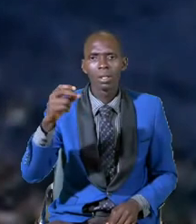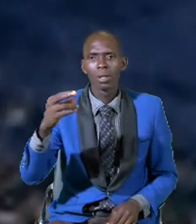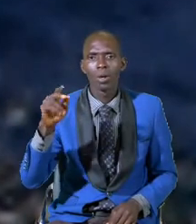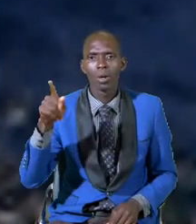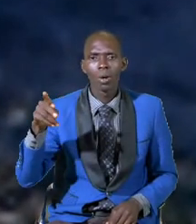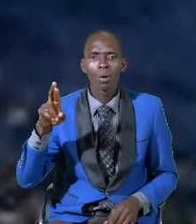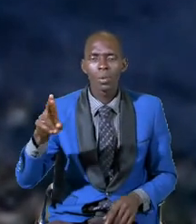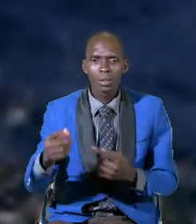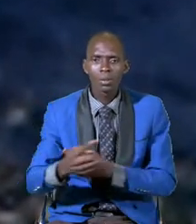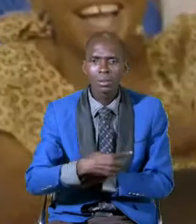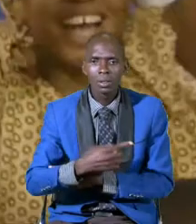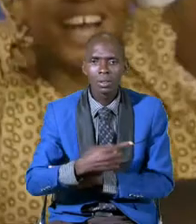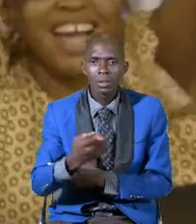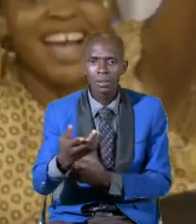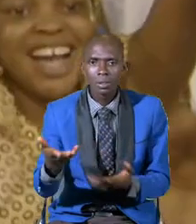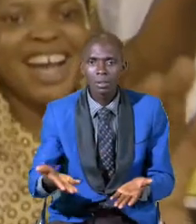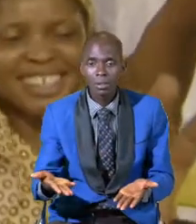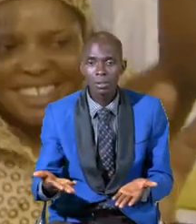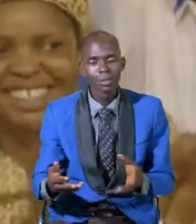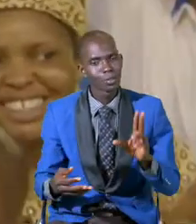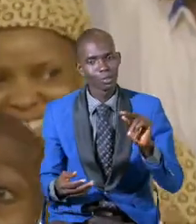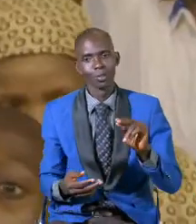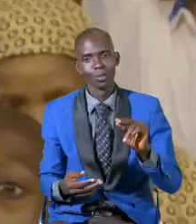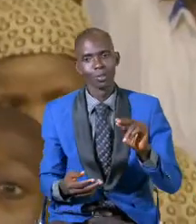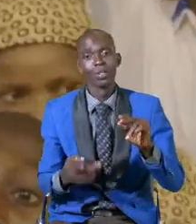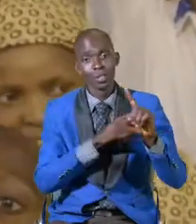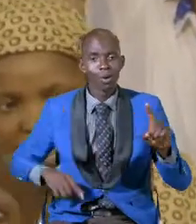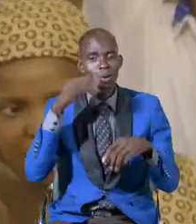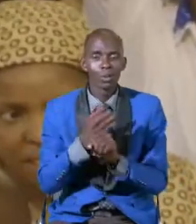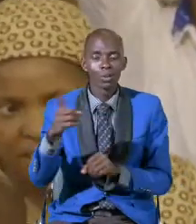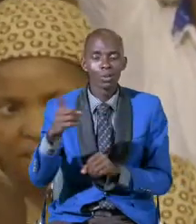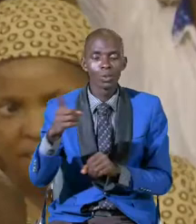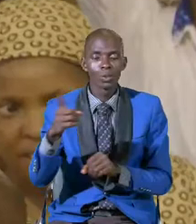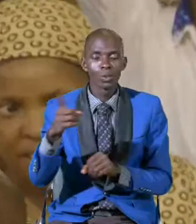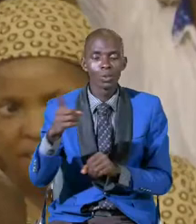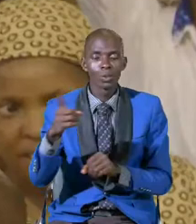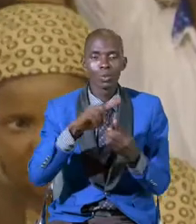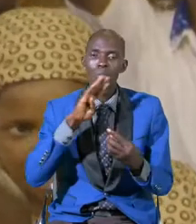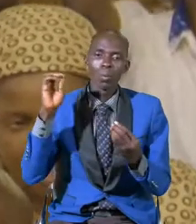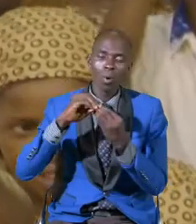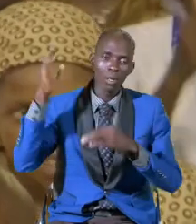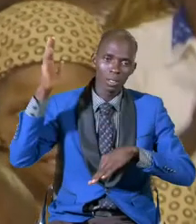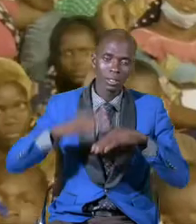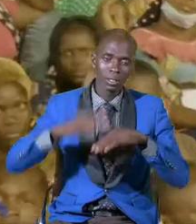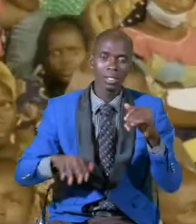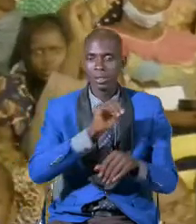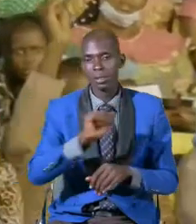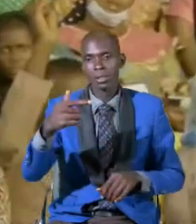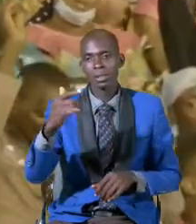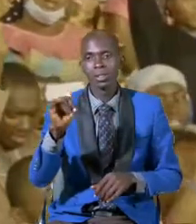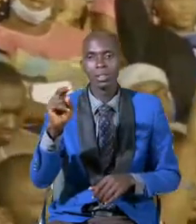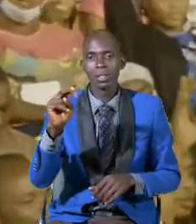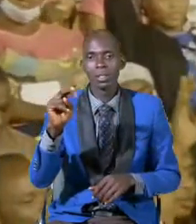in the house today? The Lord will make more than a giant, more than a conqueror in you, in